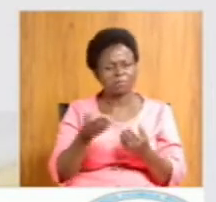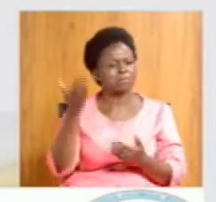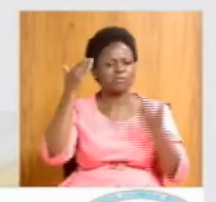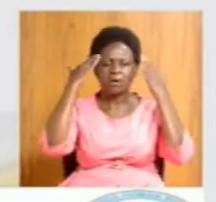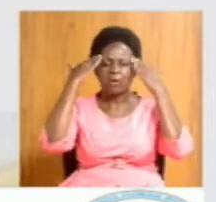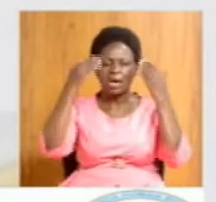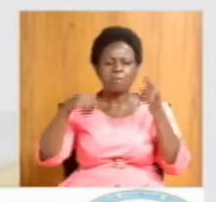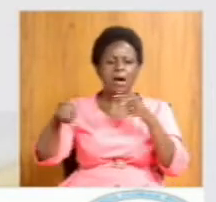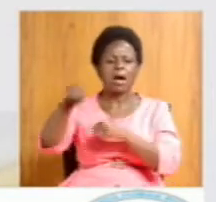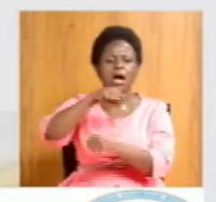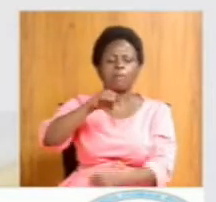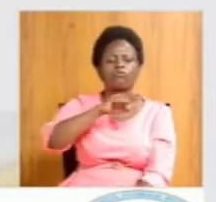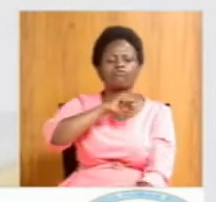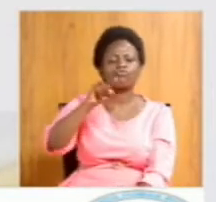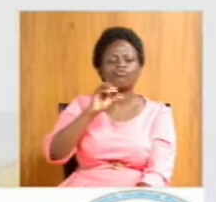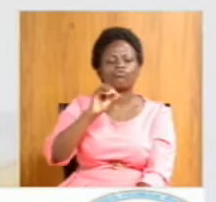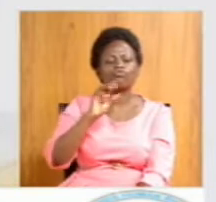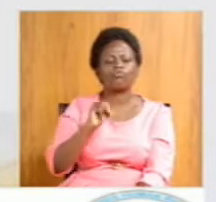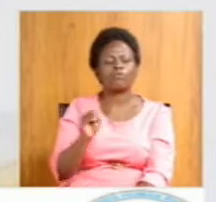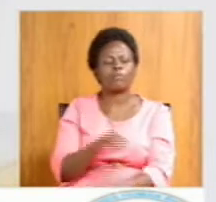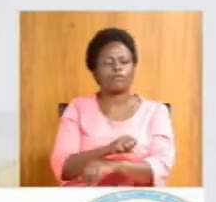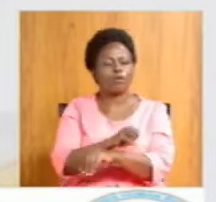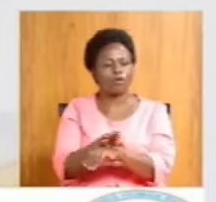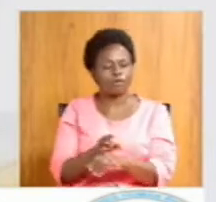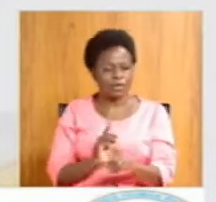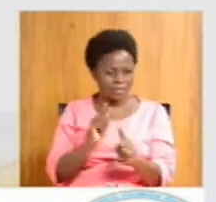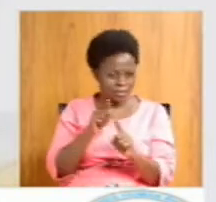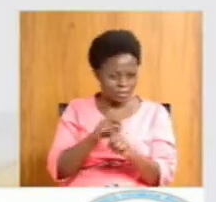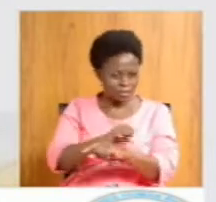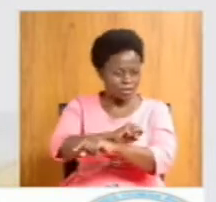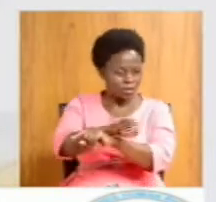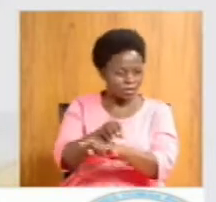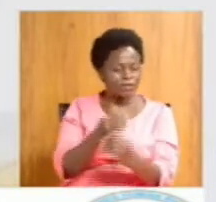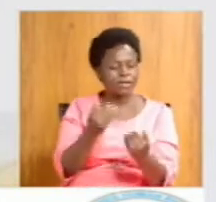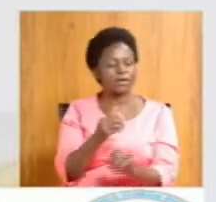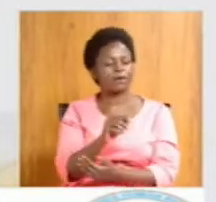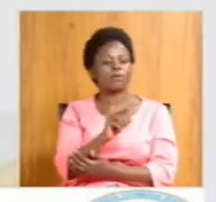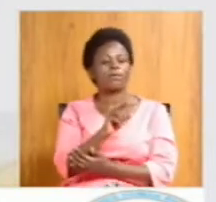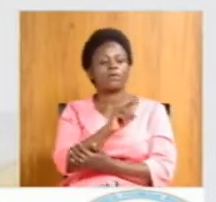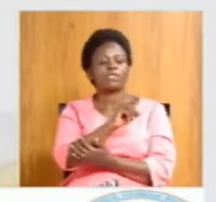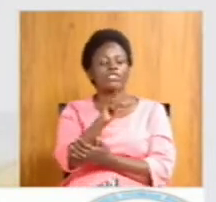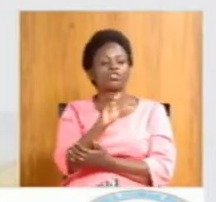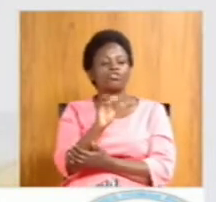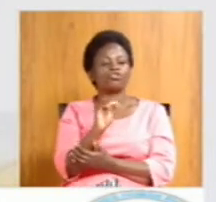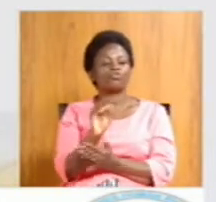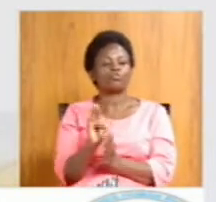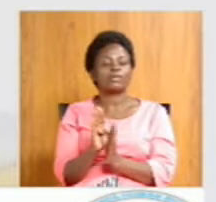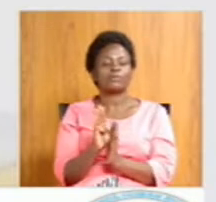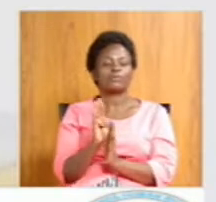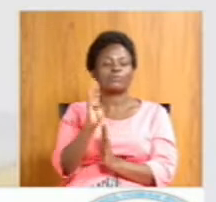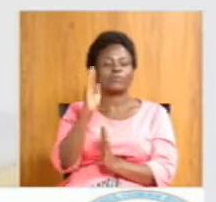no one knew about Zoom before COVID-19, and it was until COVID-19 that Zoom skyrocketed. I don't know what the